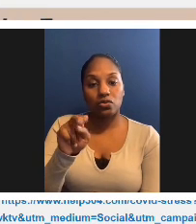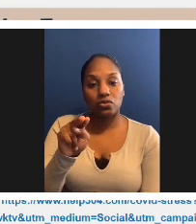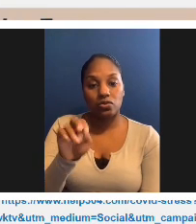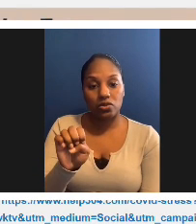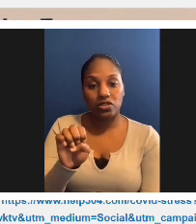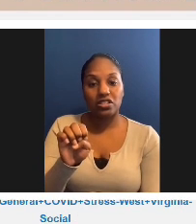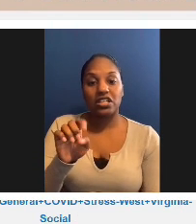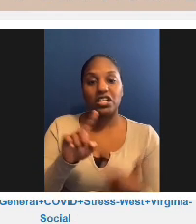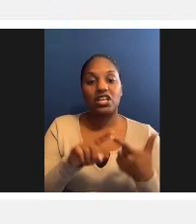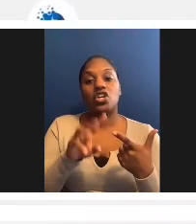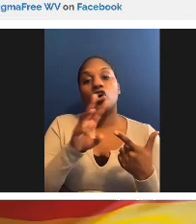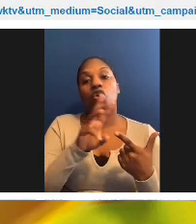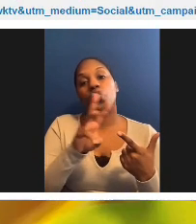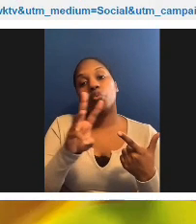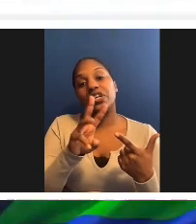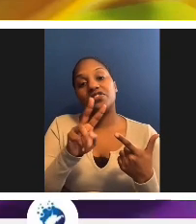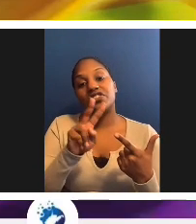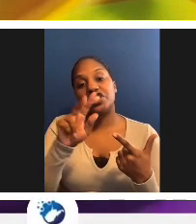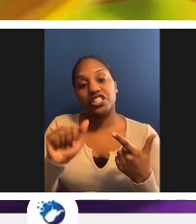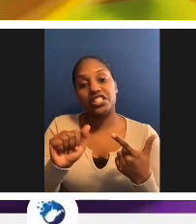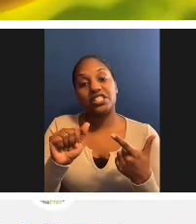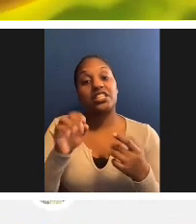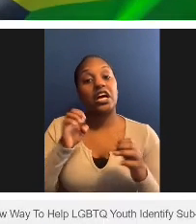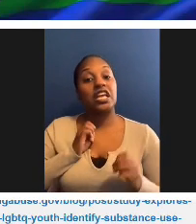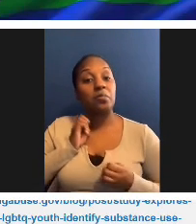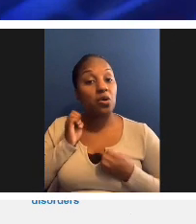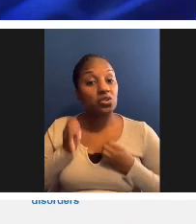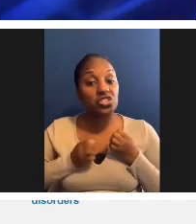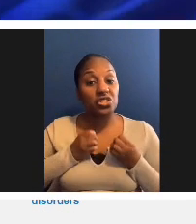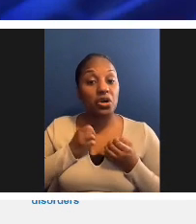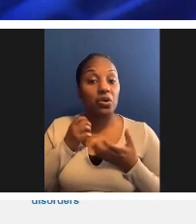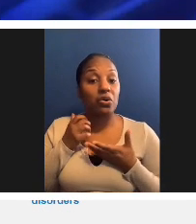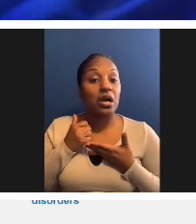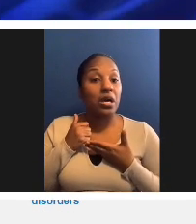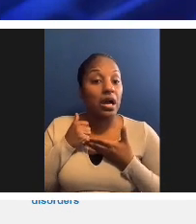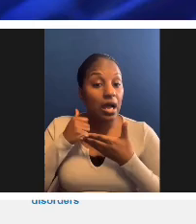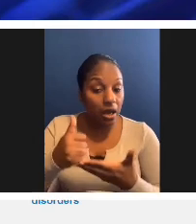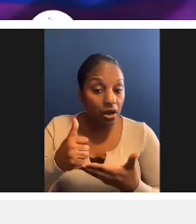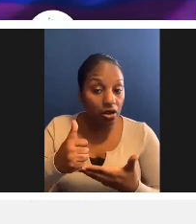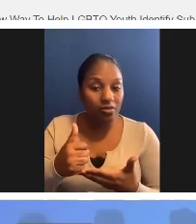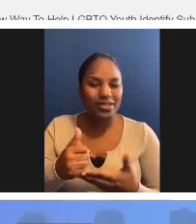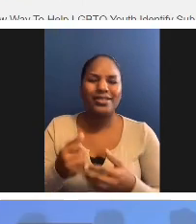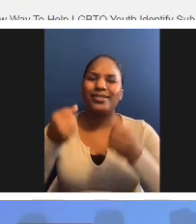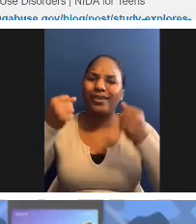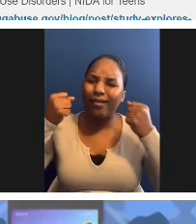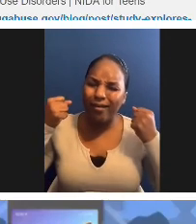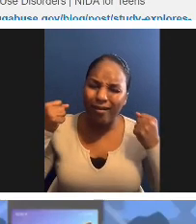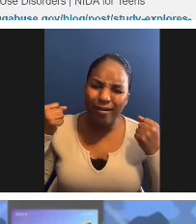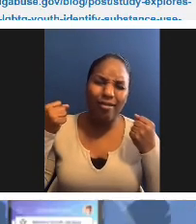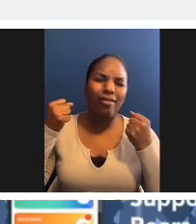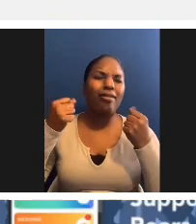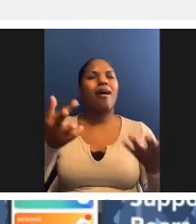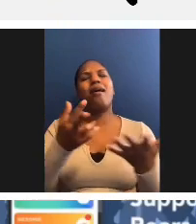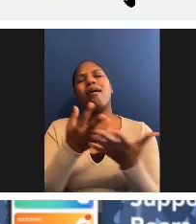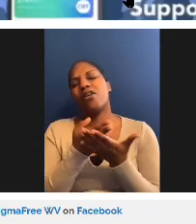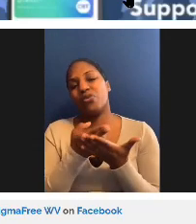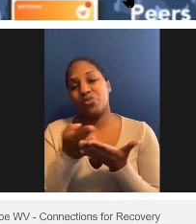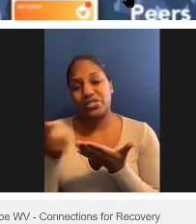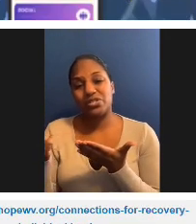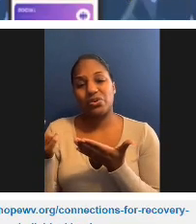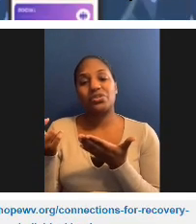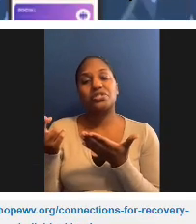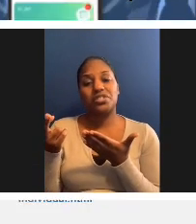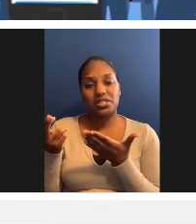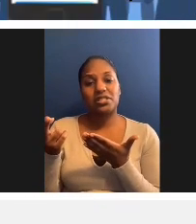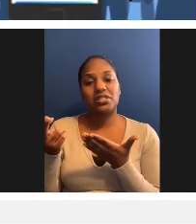West Virginia's emotional help. There are just tons of resources located on here, and